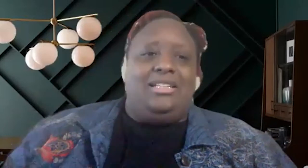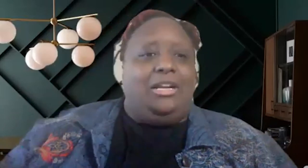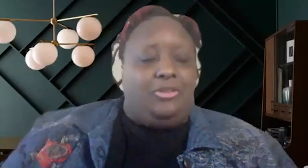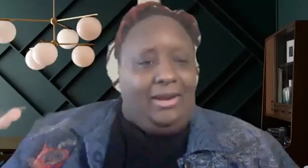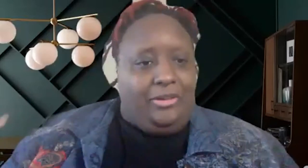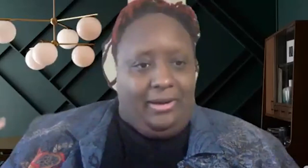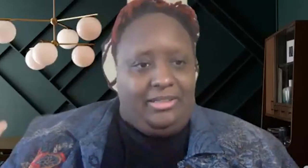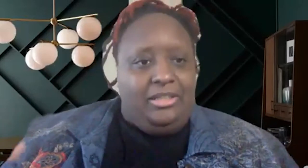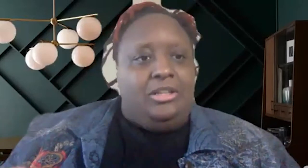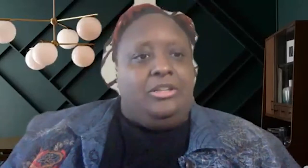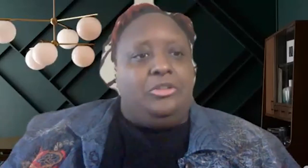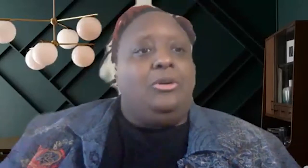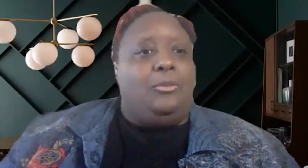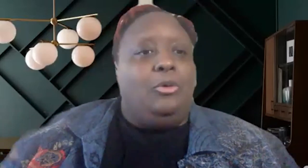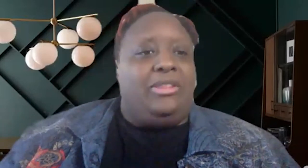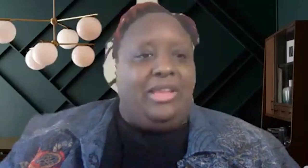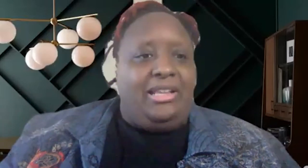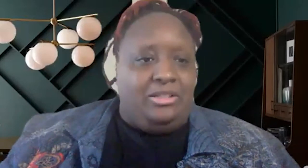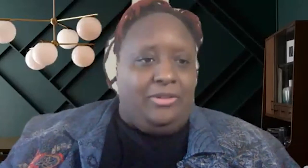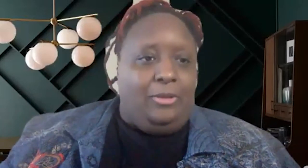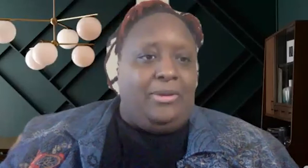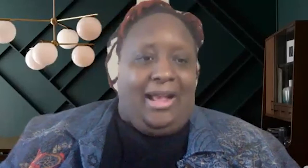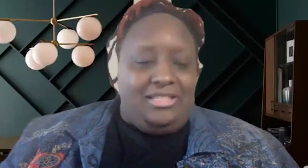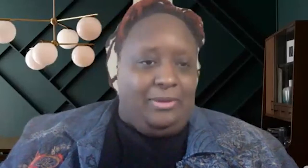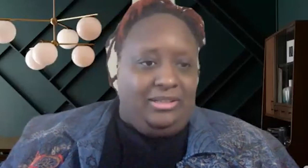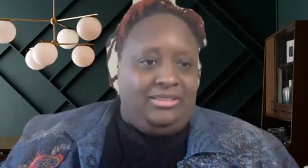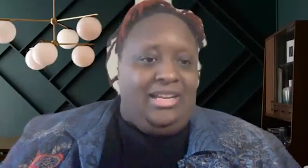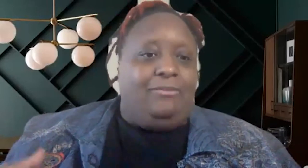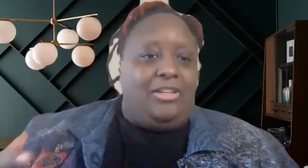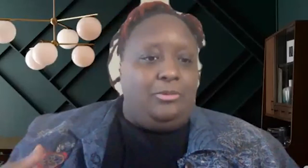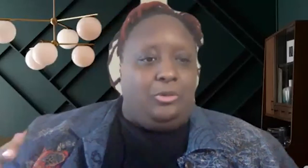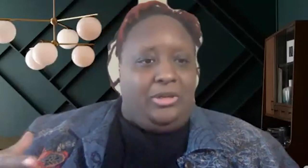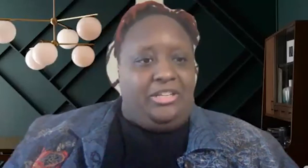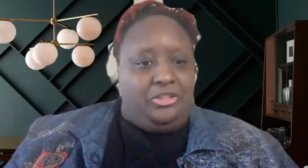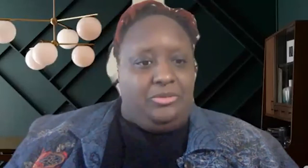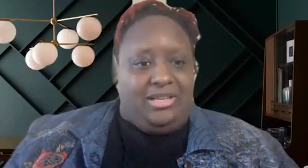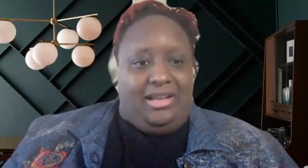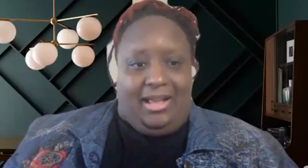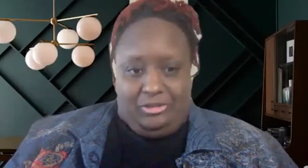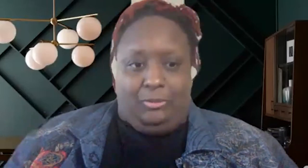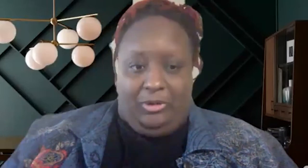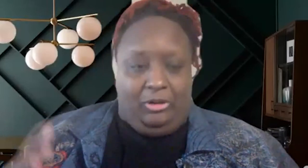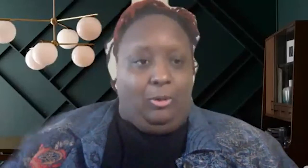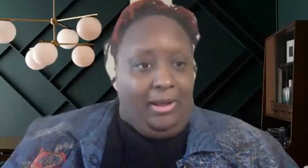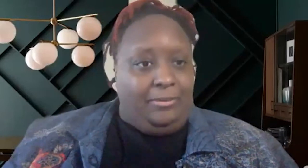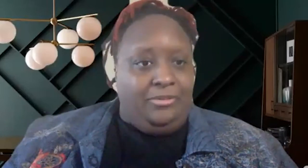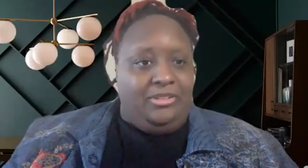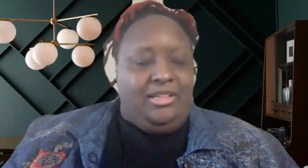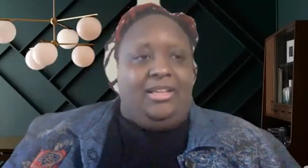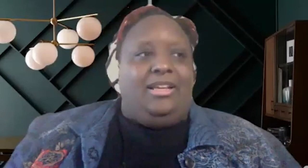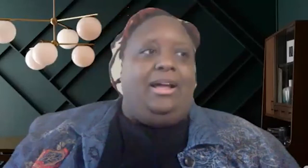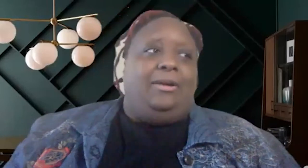or has a lot of traffic around it, you are more than likely to develop asthma and respiratory issues as you're born and grow up.